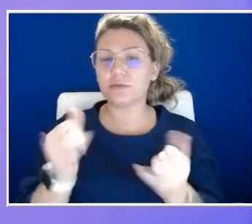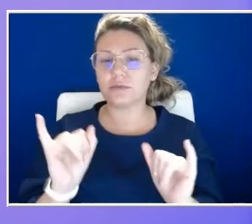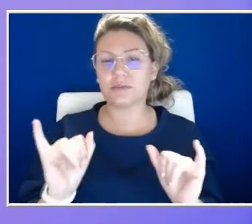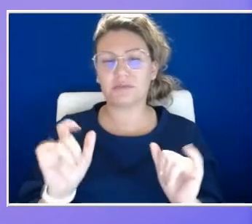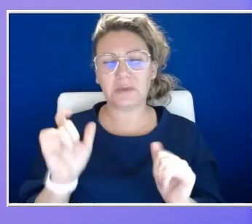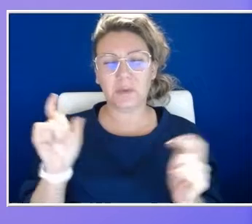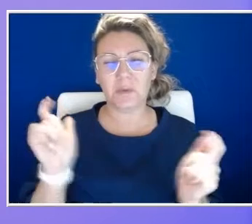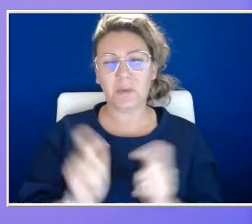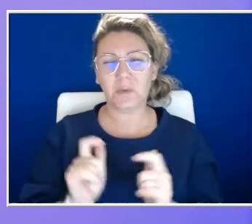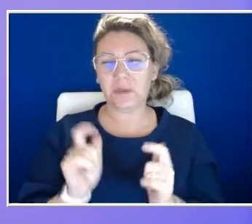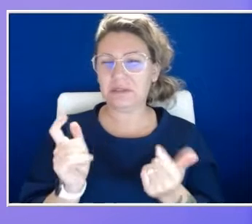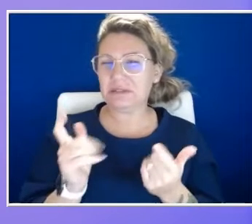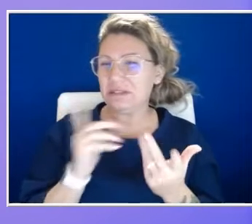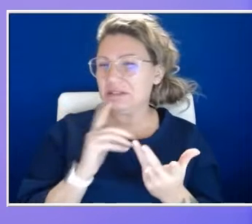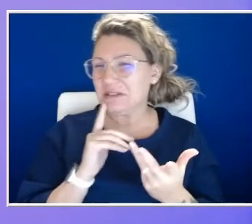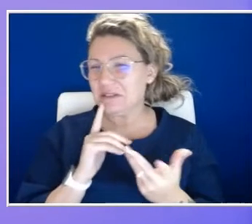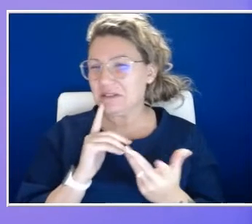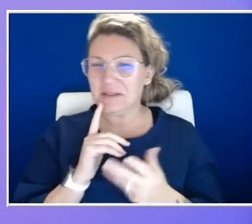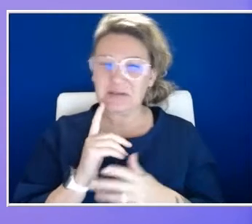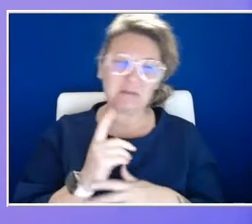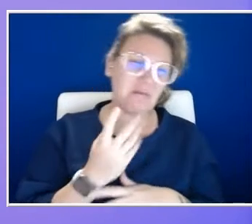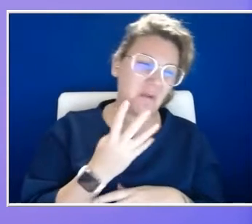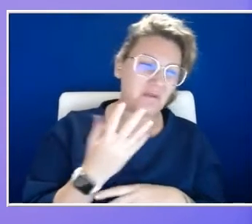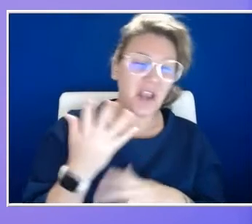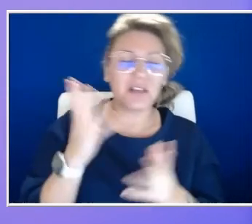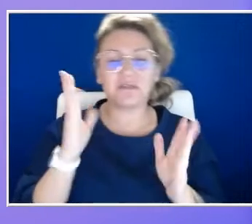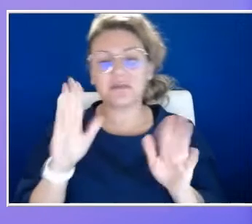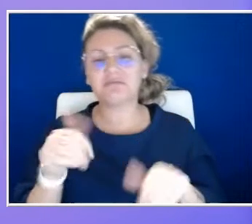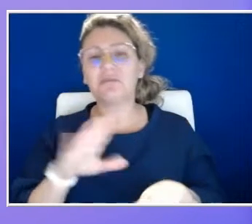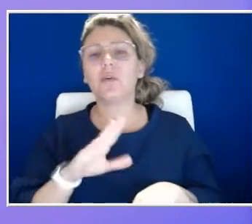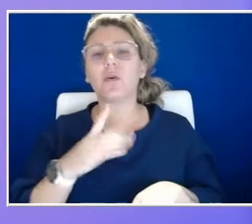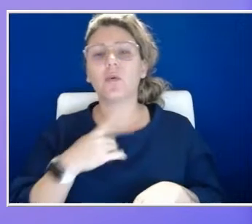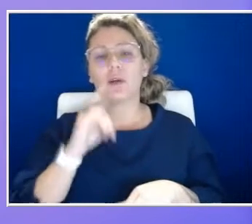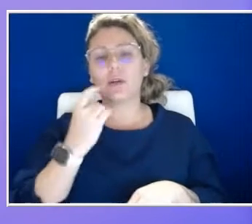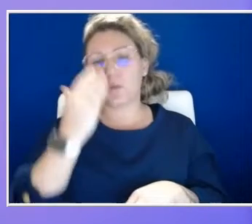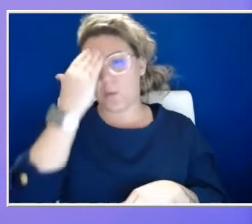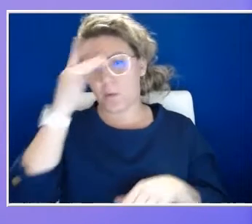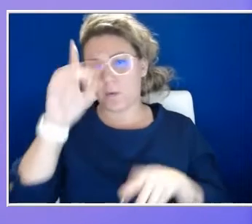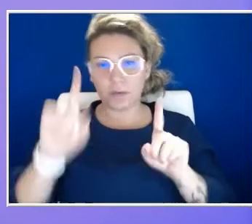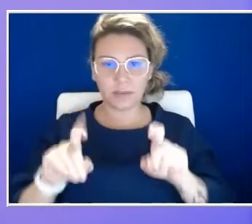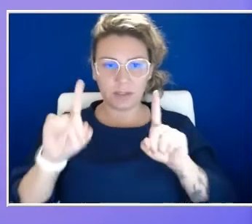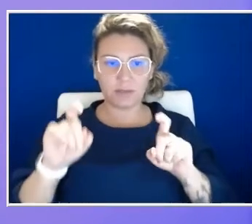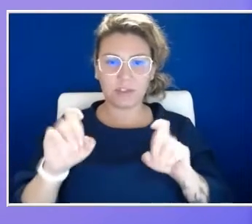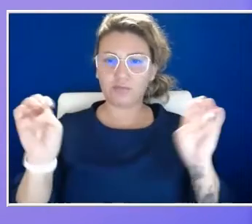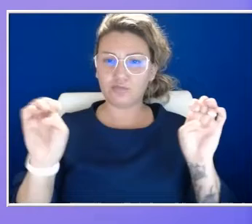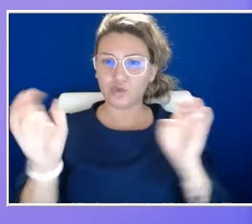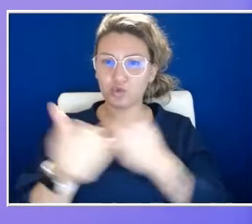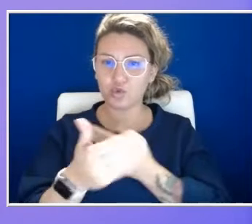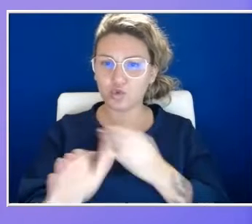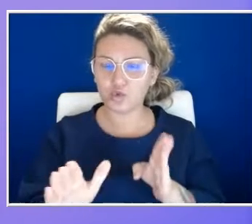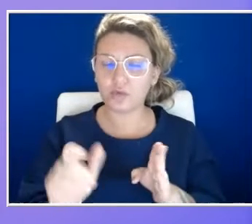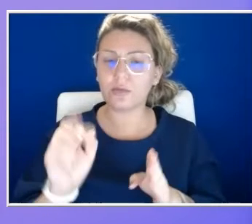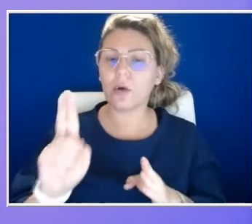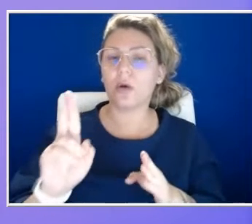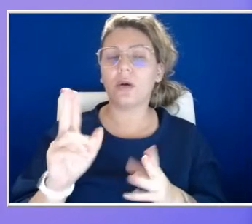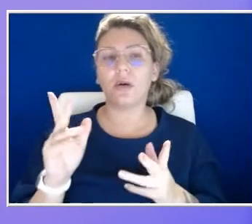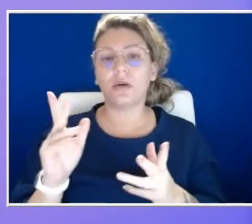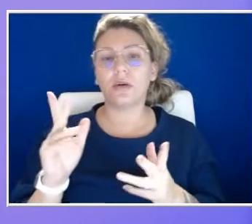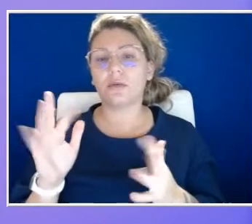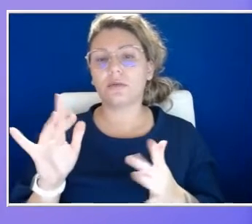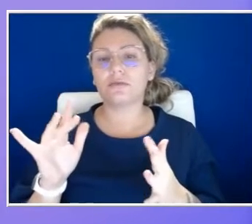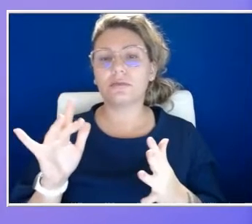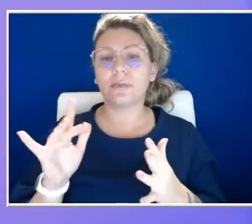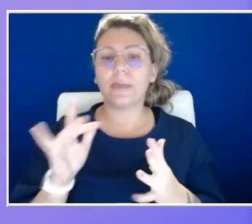in the single digits, but we know that our testing, for instance, in the emergency departments or in the